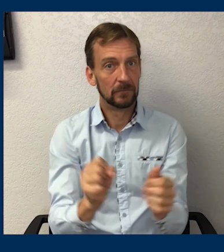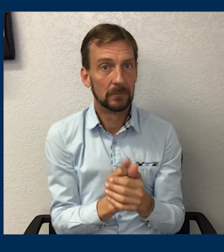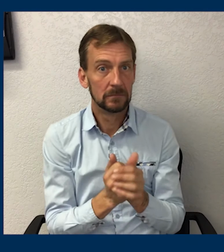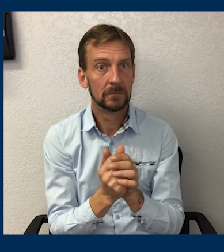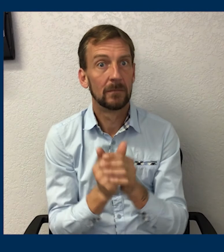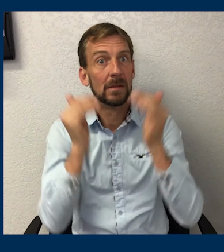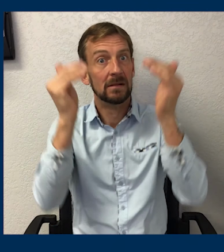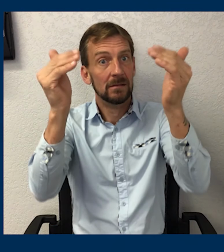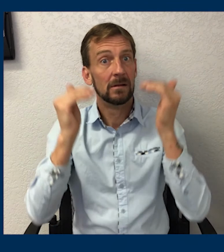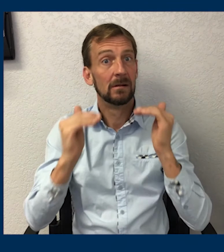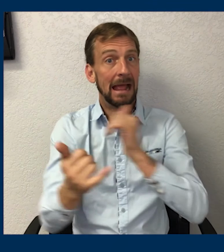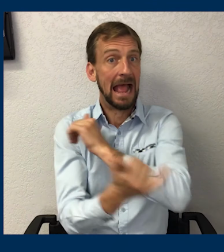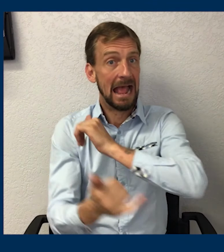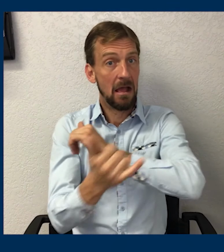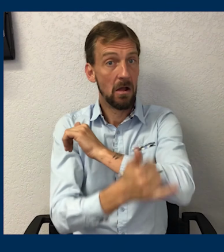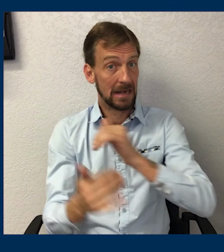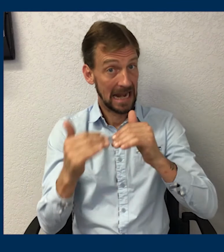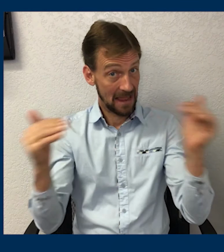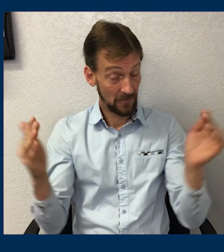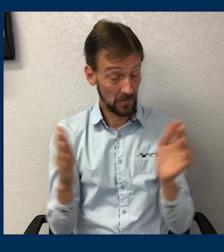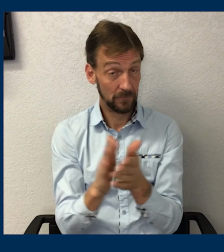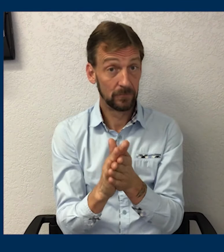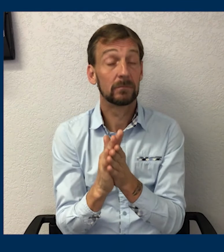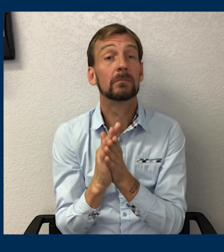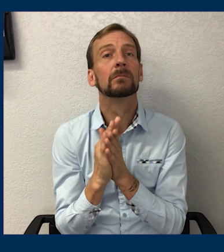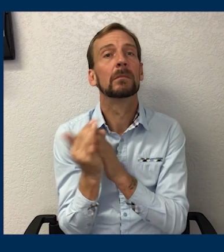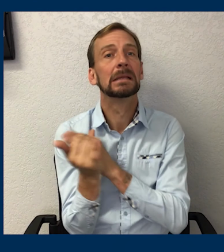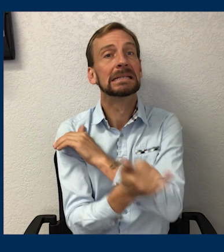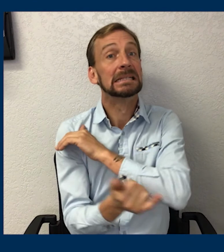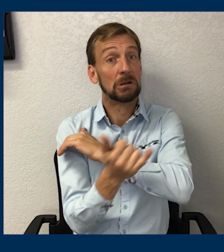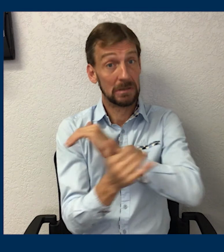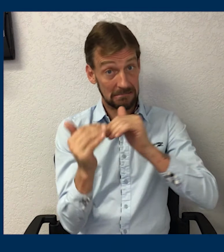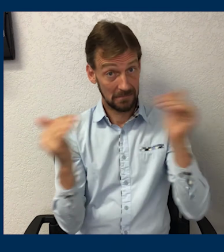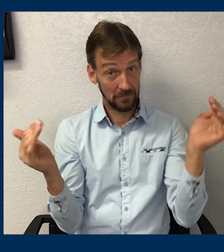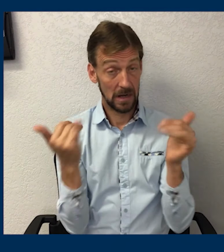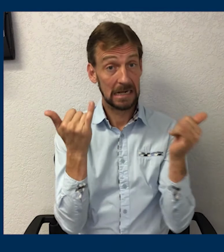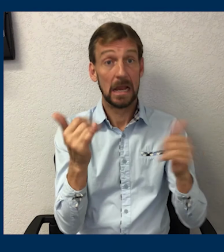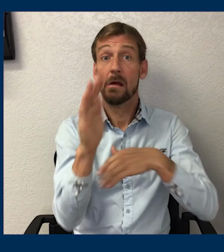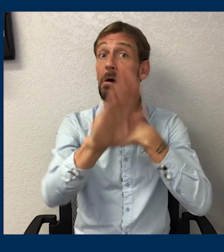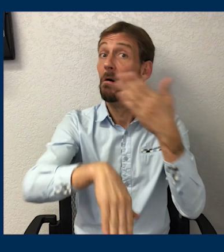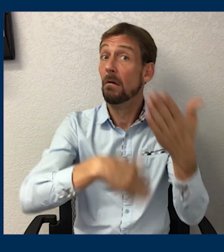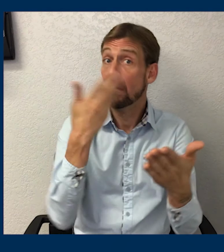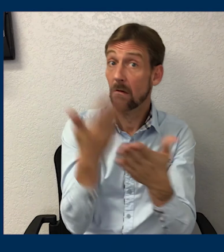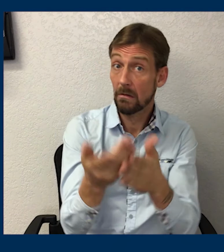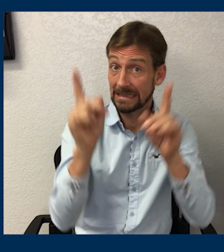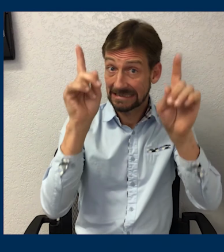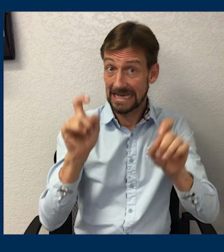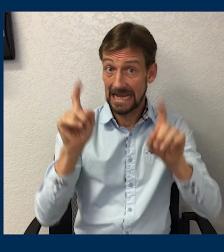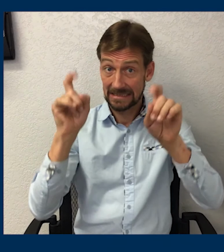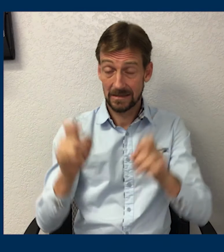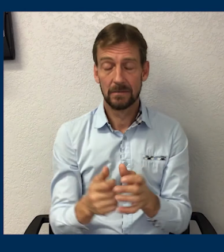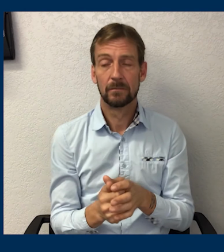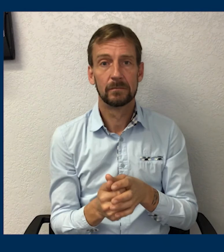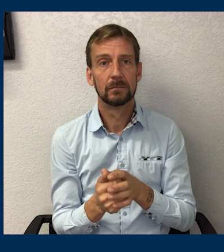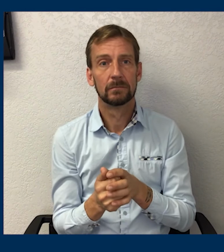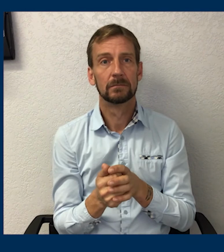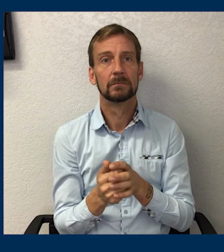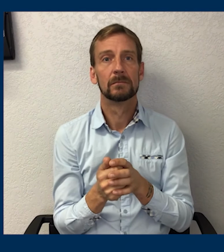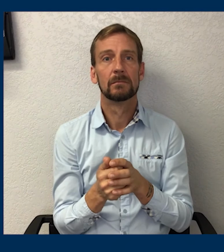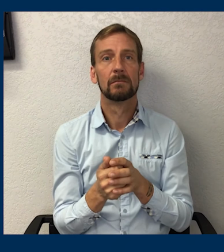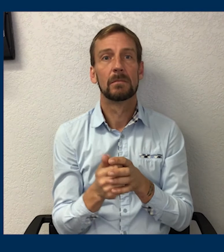So moving down to the county level, the countywide, and this includes all testing sites.